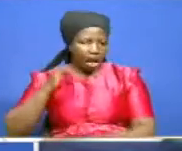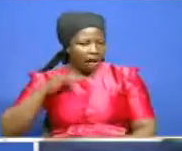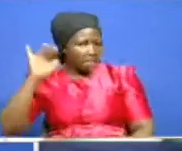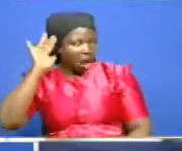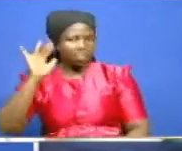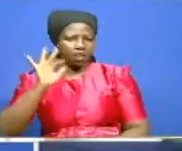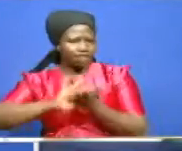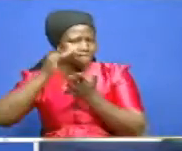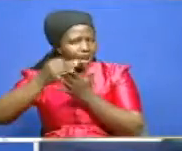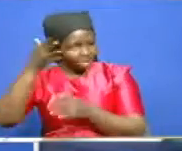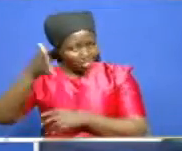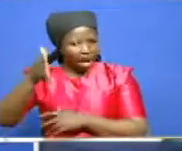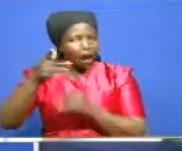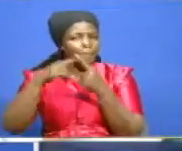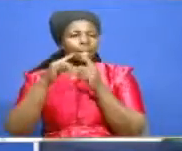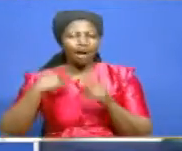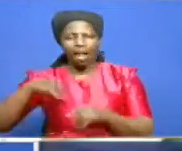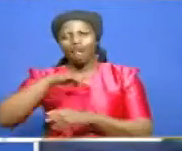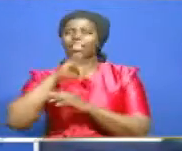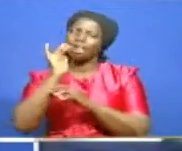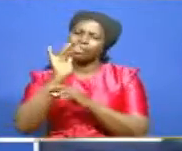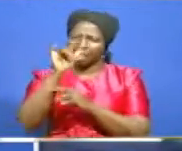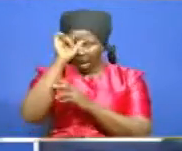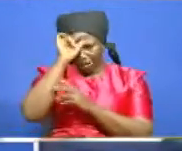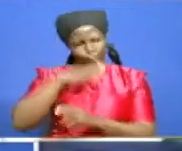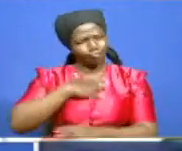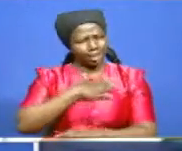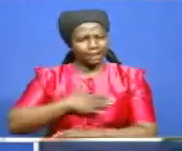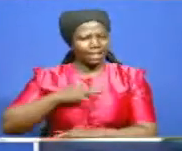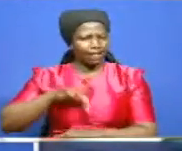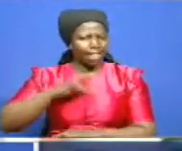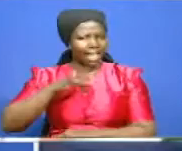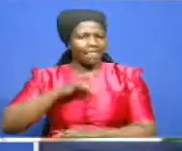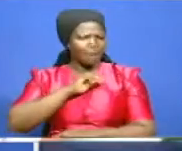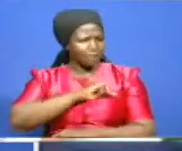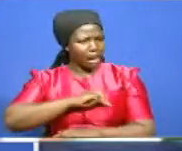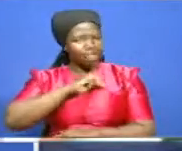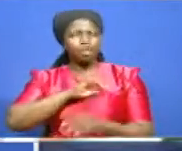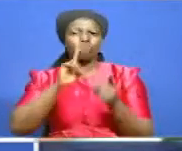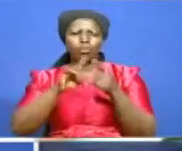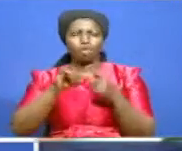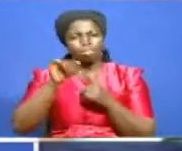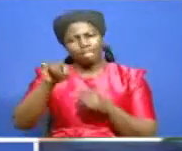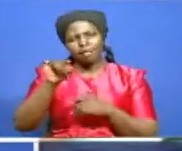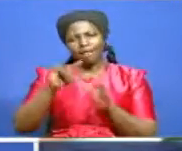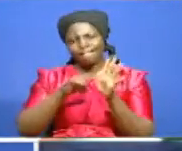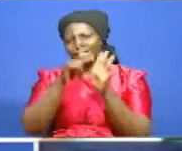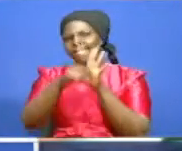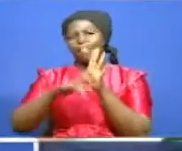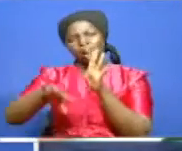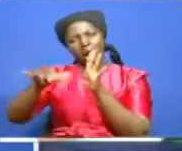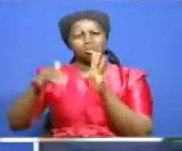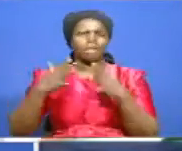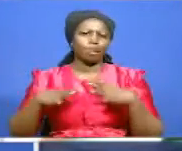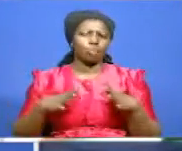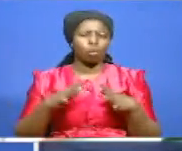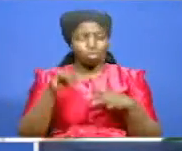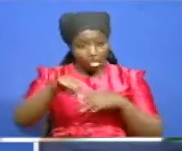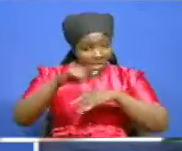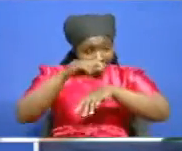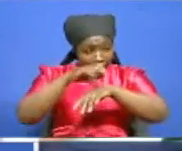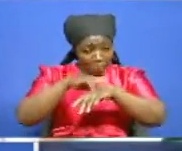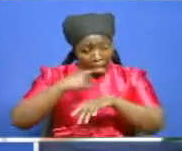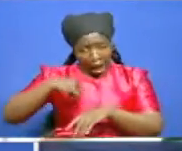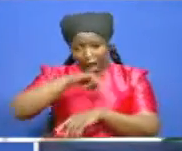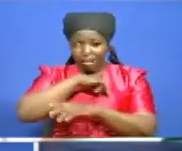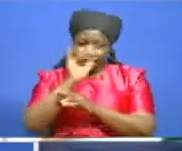serikali kwa kuhurumia wananchi wa county hizi tano. Kwa muda huu